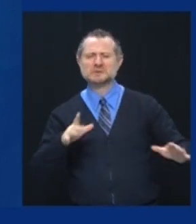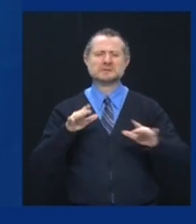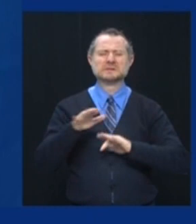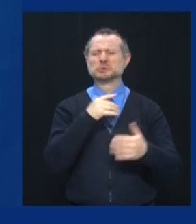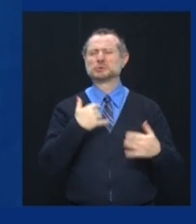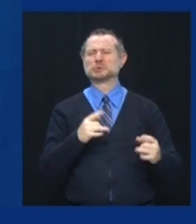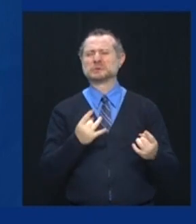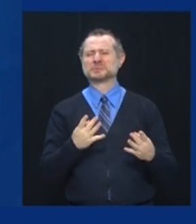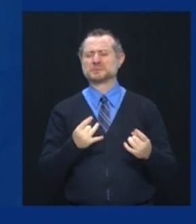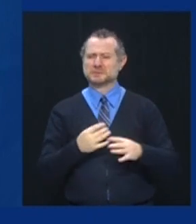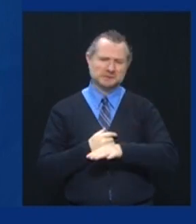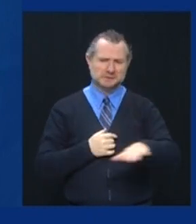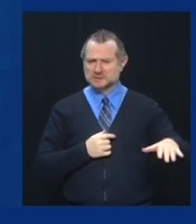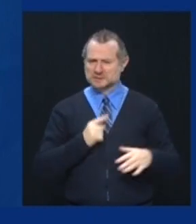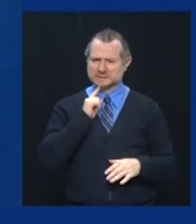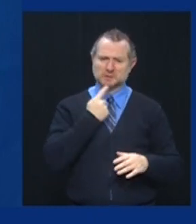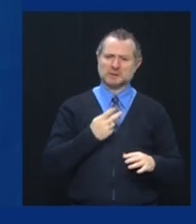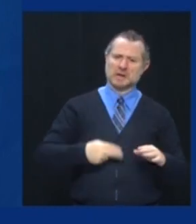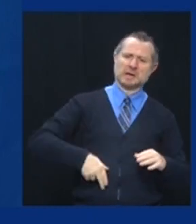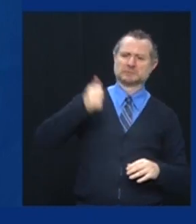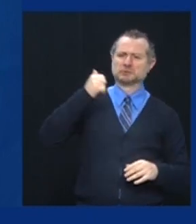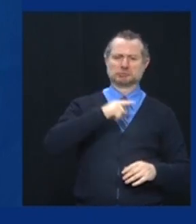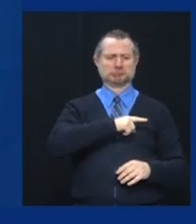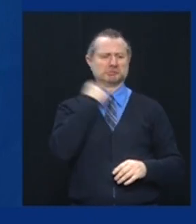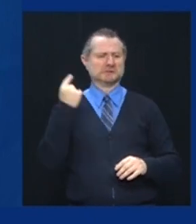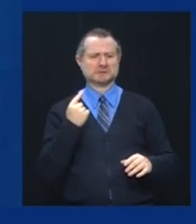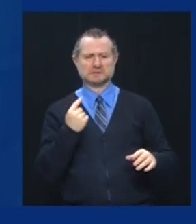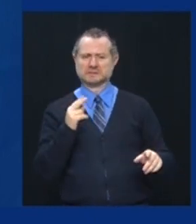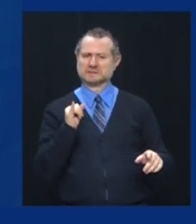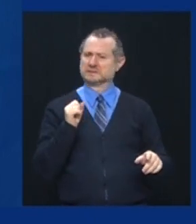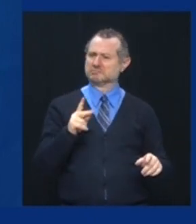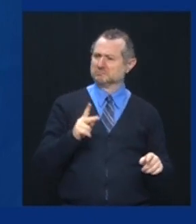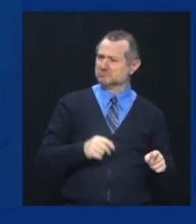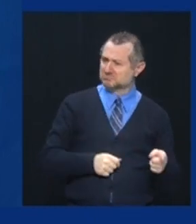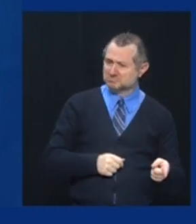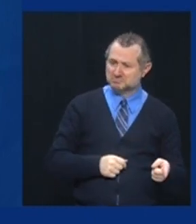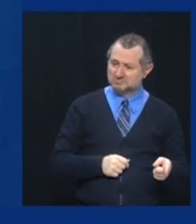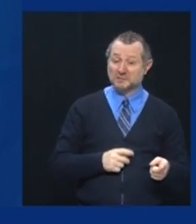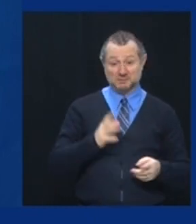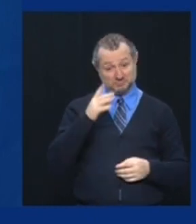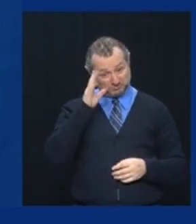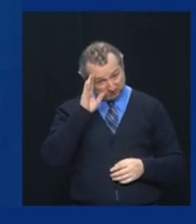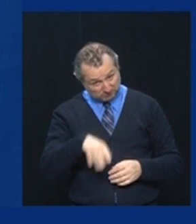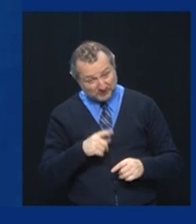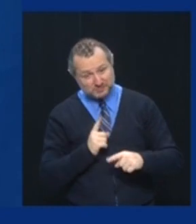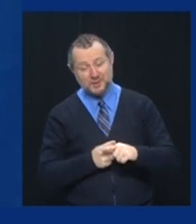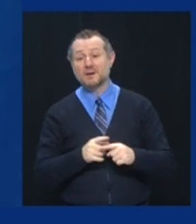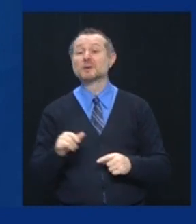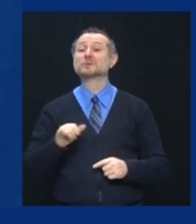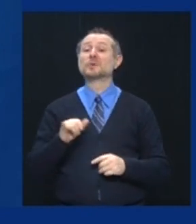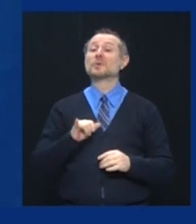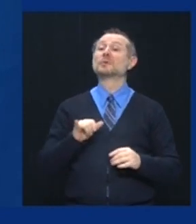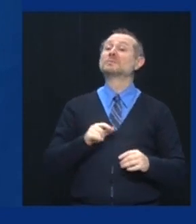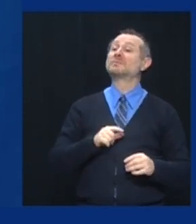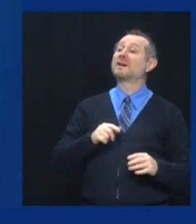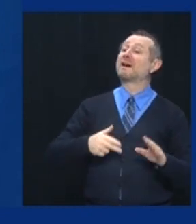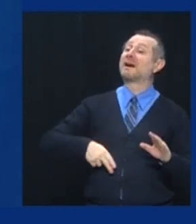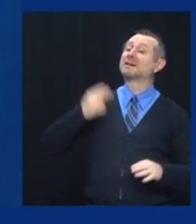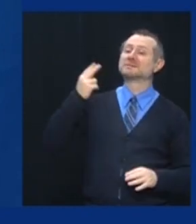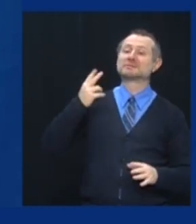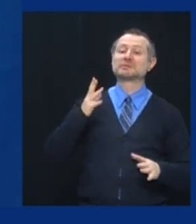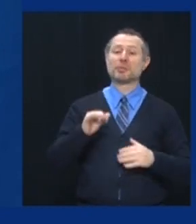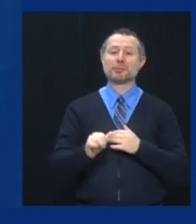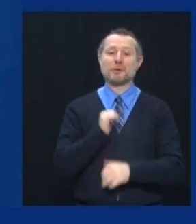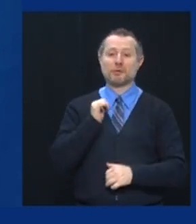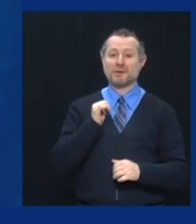They are in the greatest risk, and they are also the greatest threat. We have